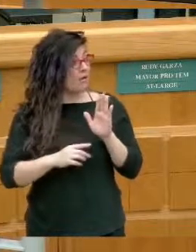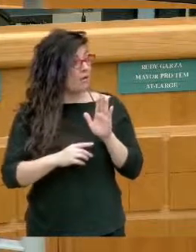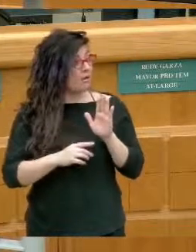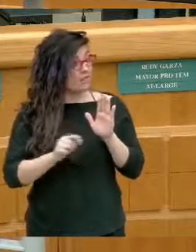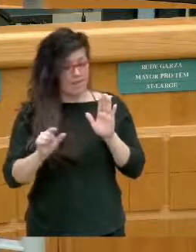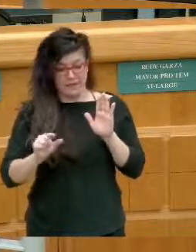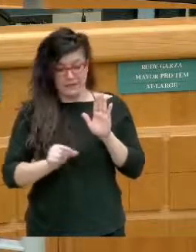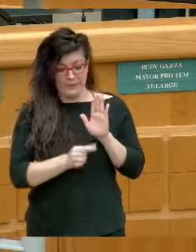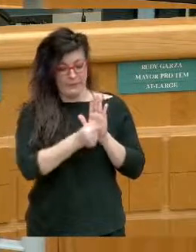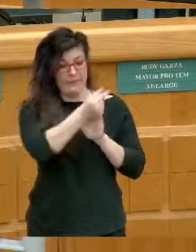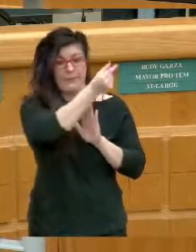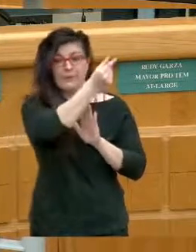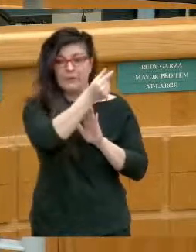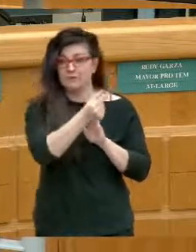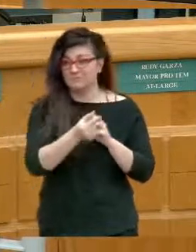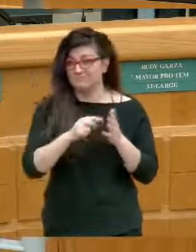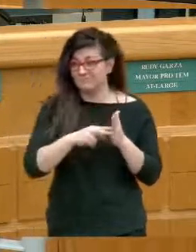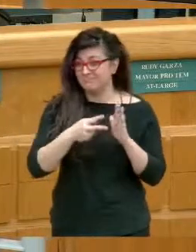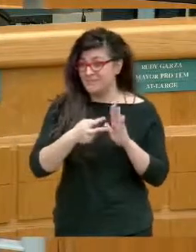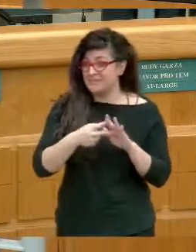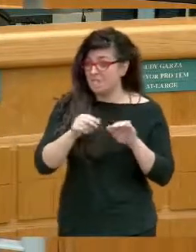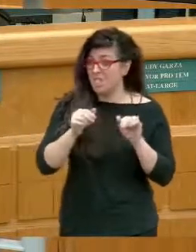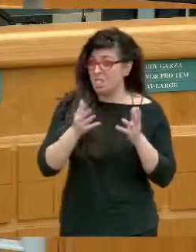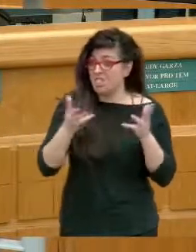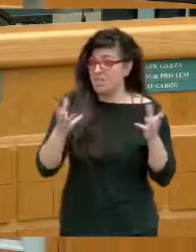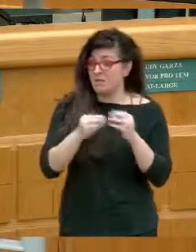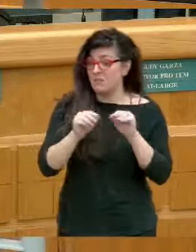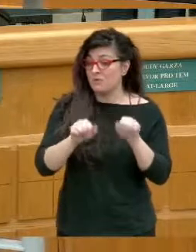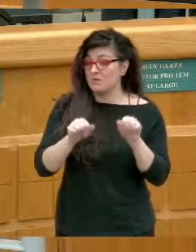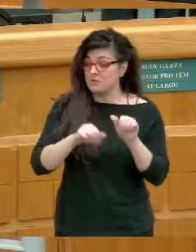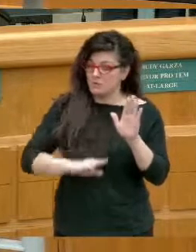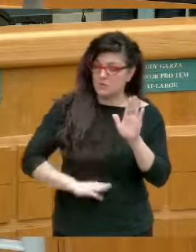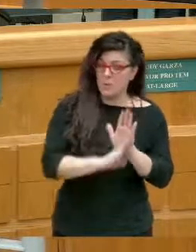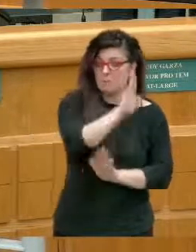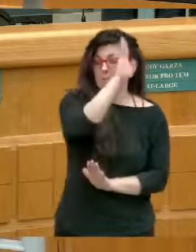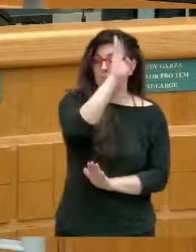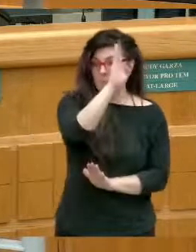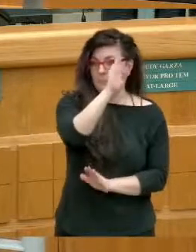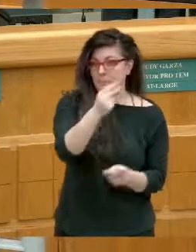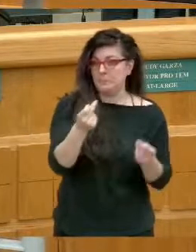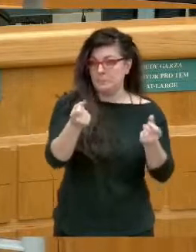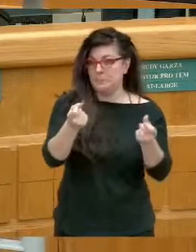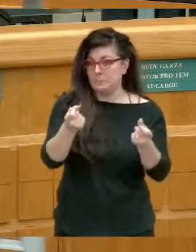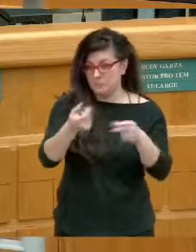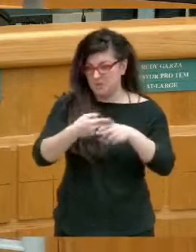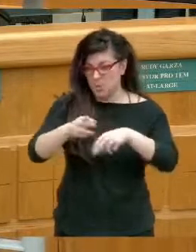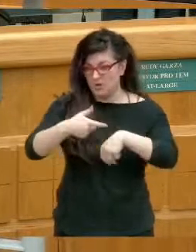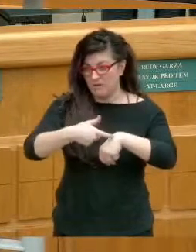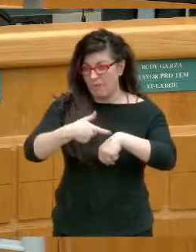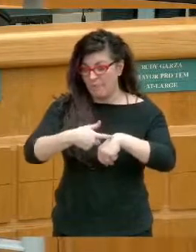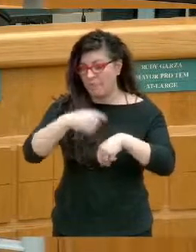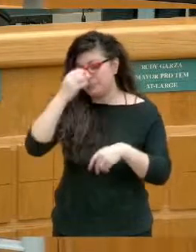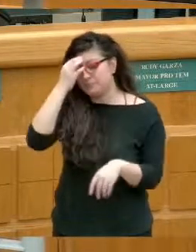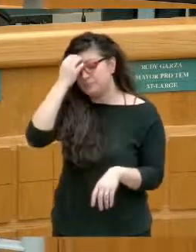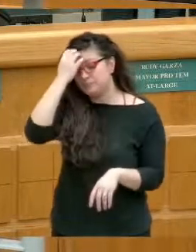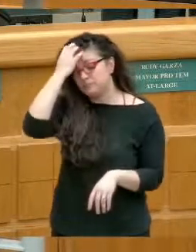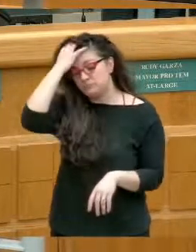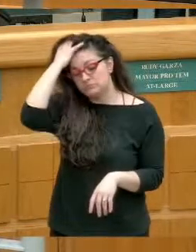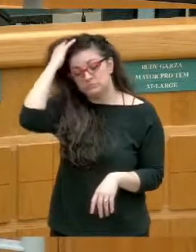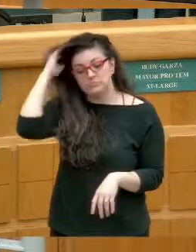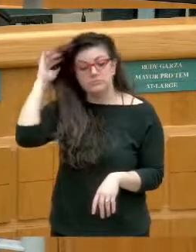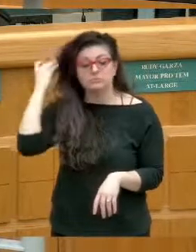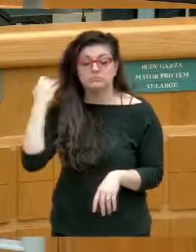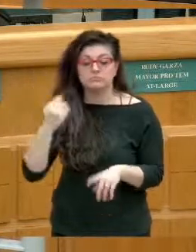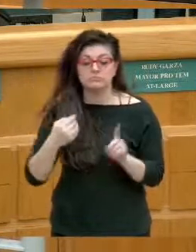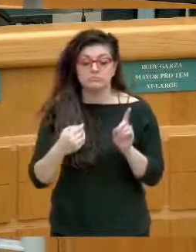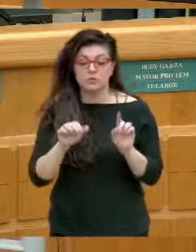that we'd be going up, is what this says, and we'd be going up really rapidly. In a very short period of time, we've already have